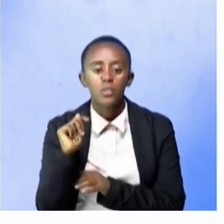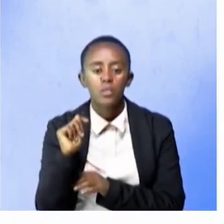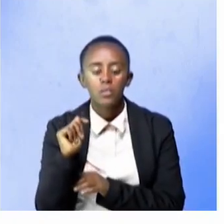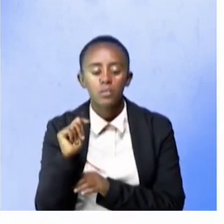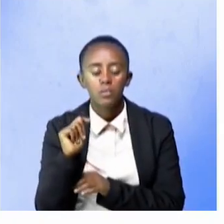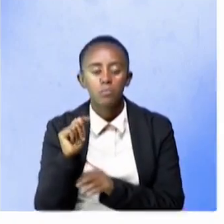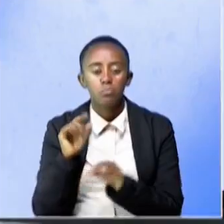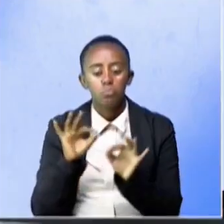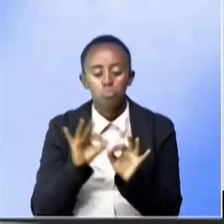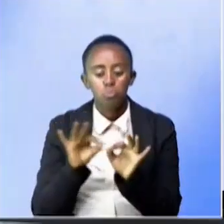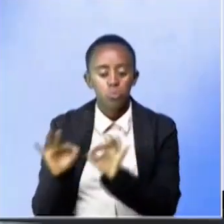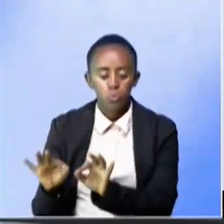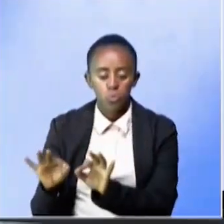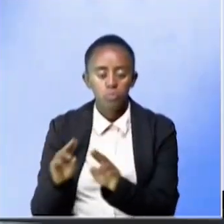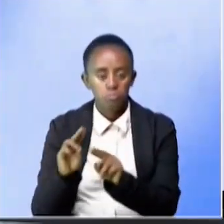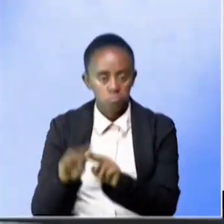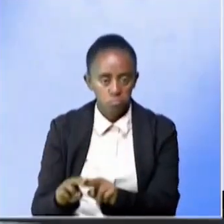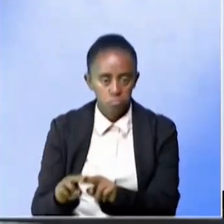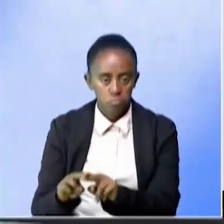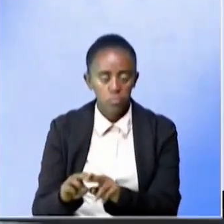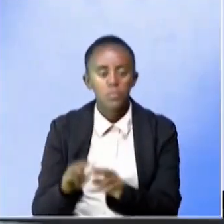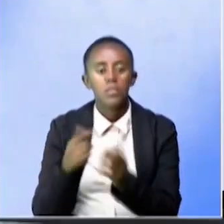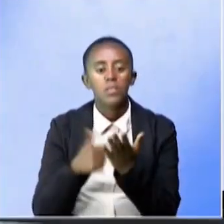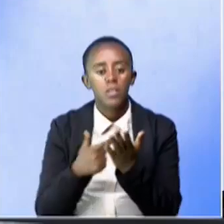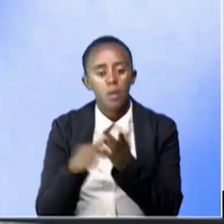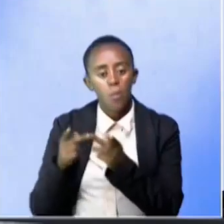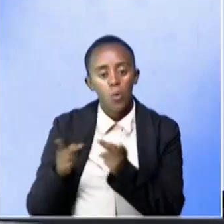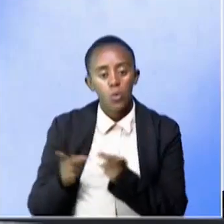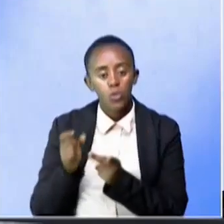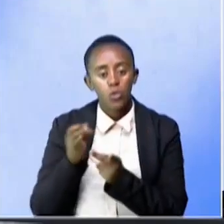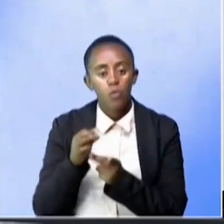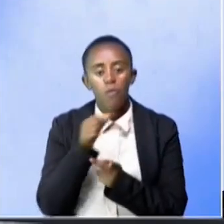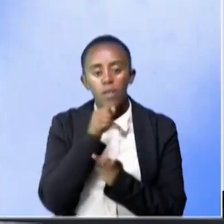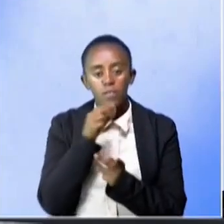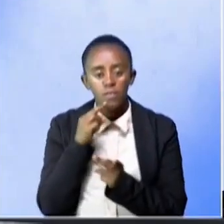Look, these are the position of the adverbs in a sentence.